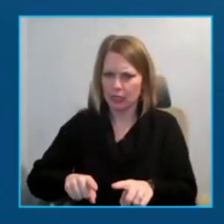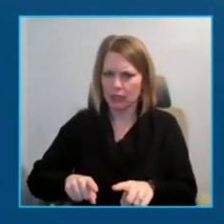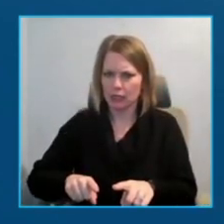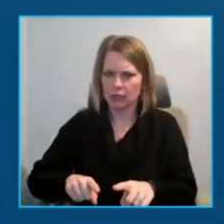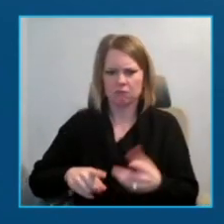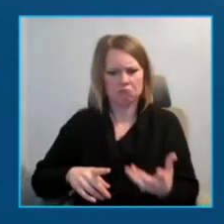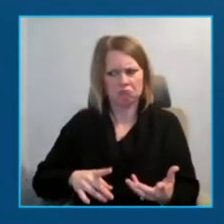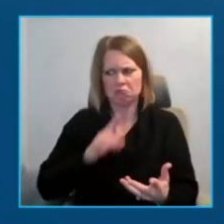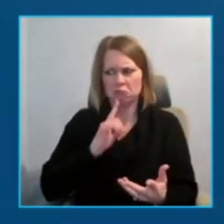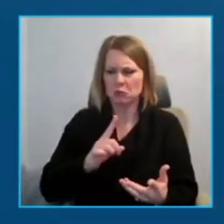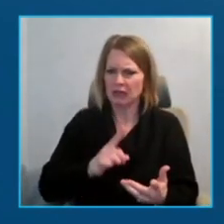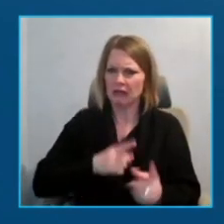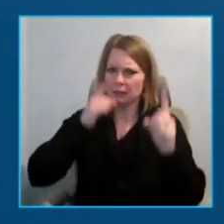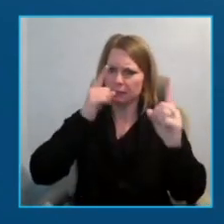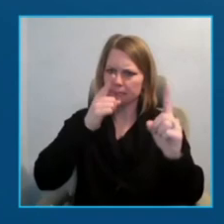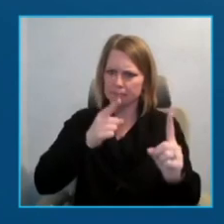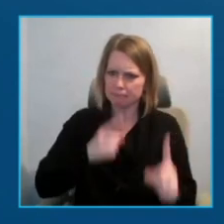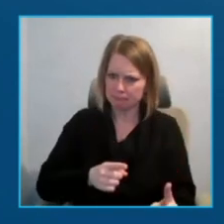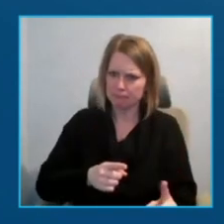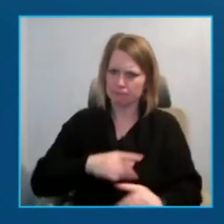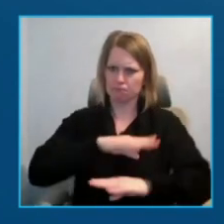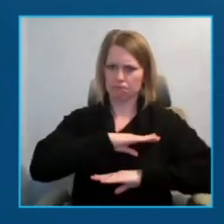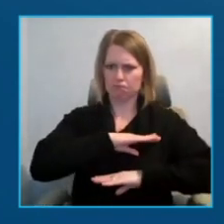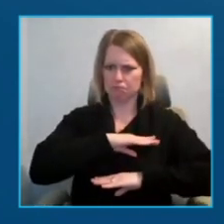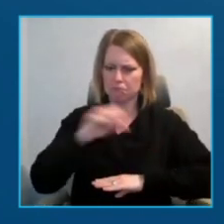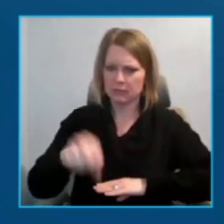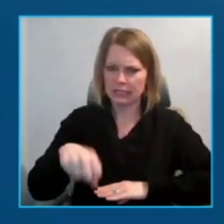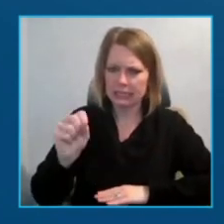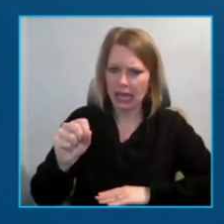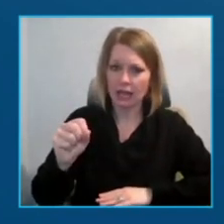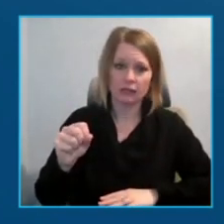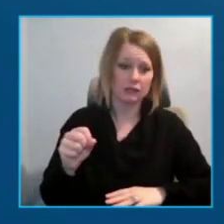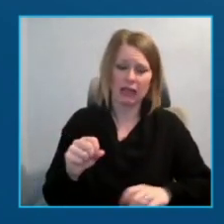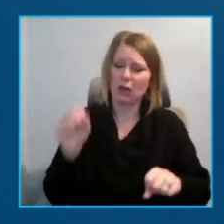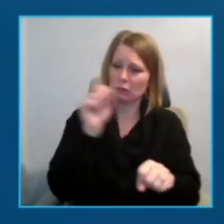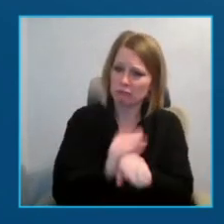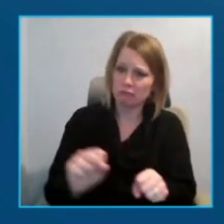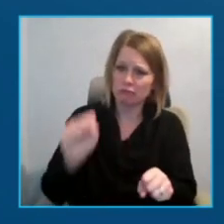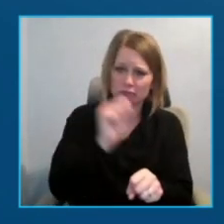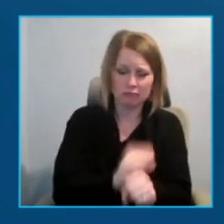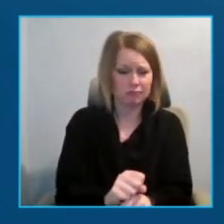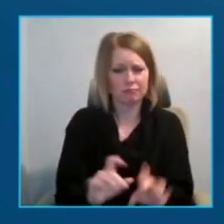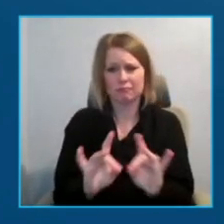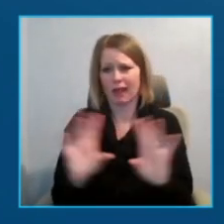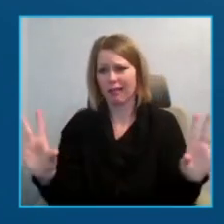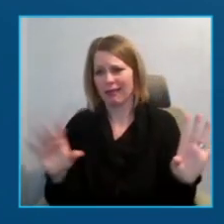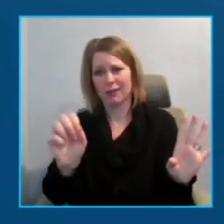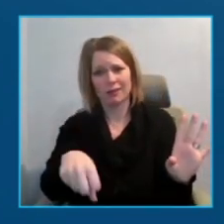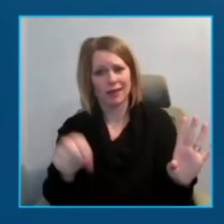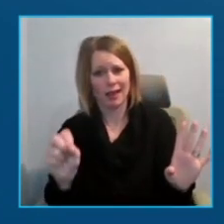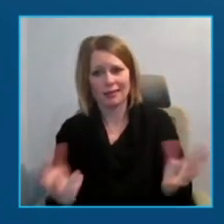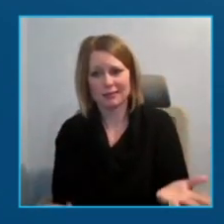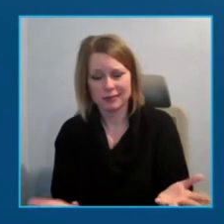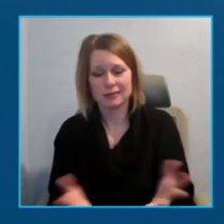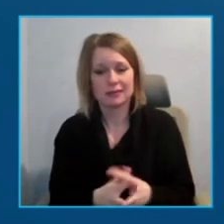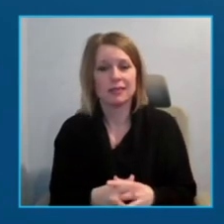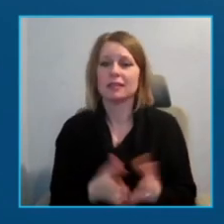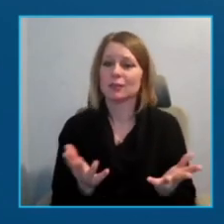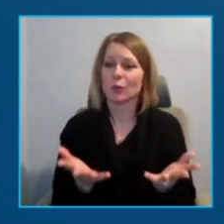points, however, and that the work has been going on. But I wanna just